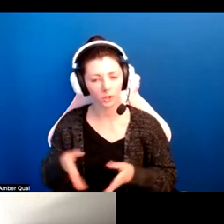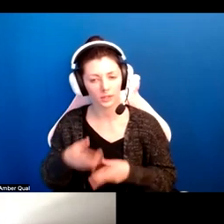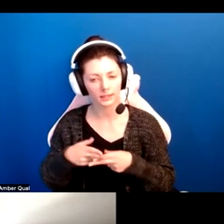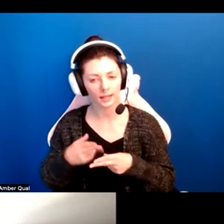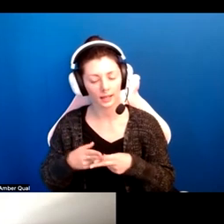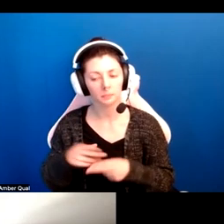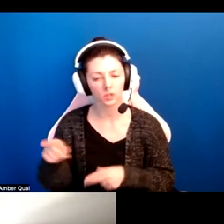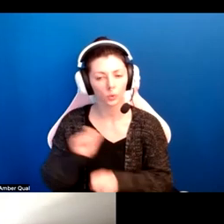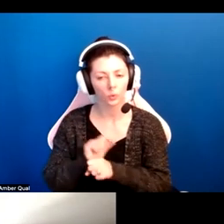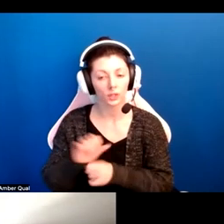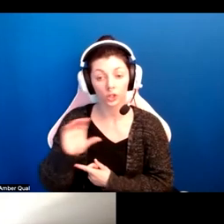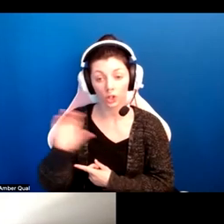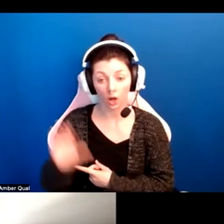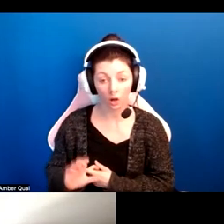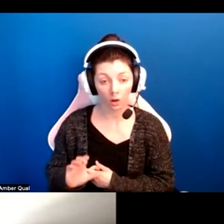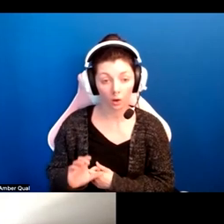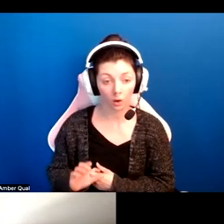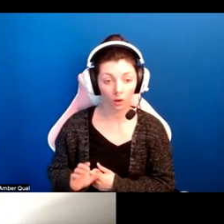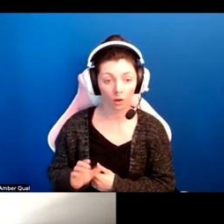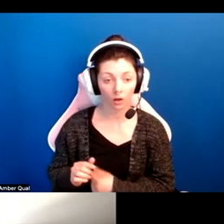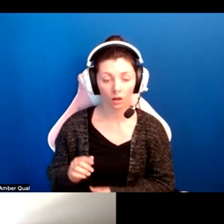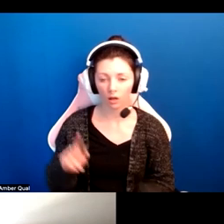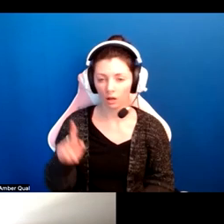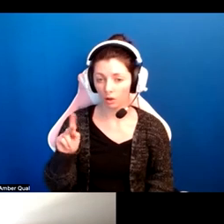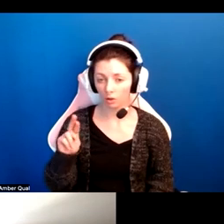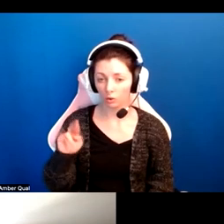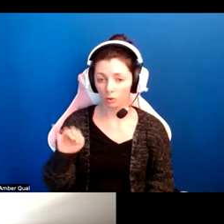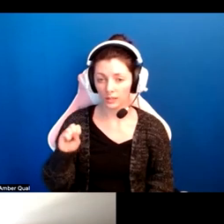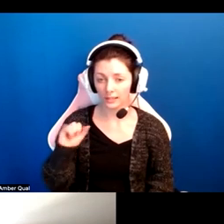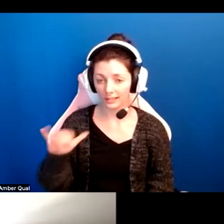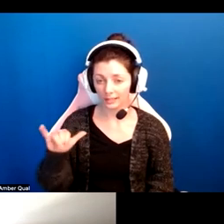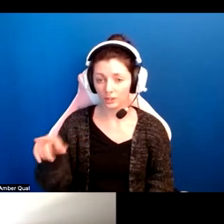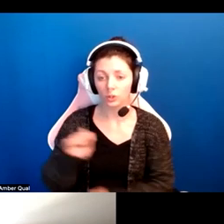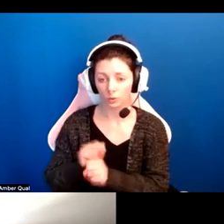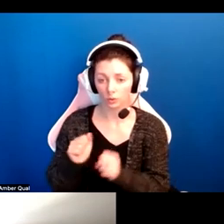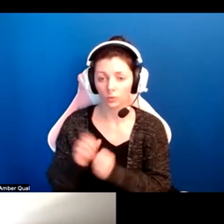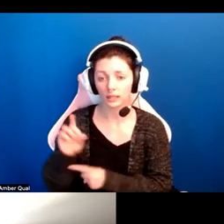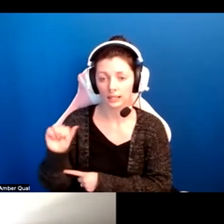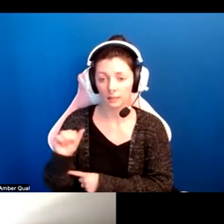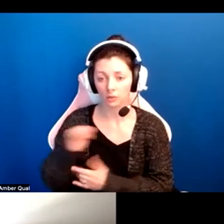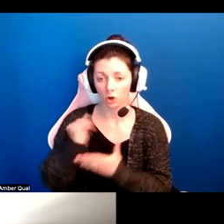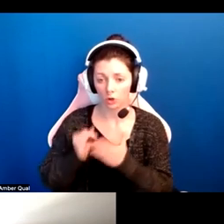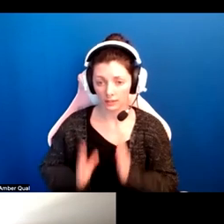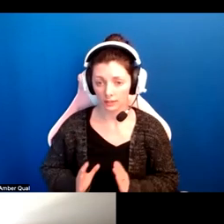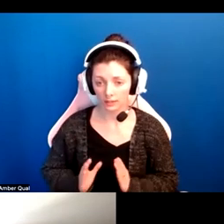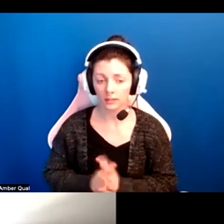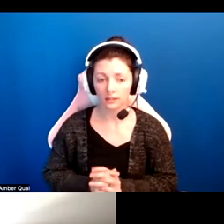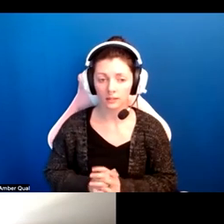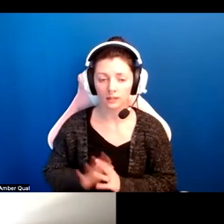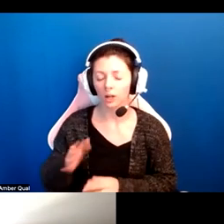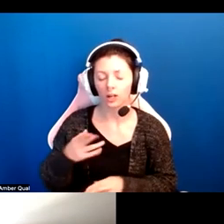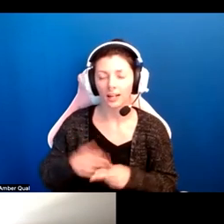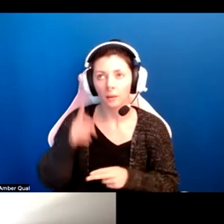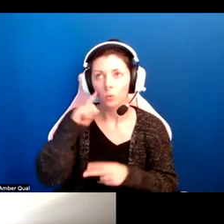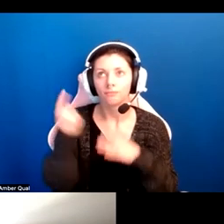great. Chrissy, she works with disabled artists. There's her name will come, and